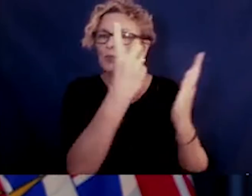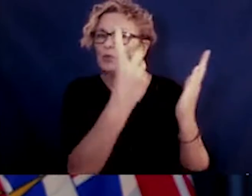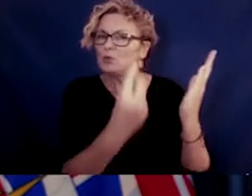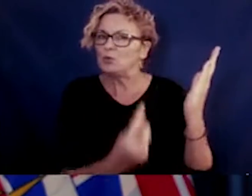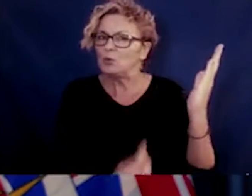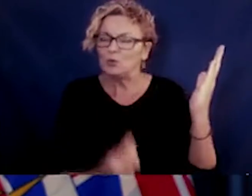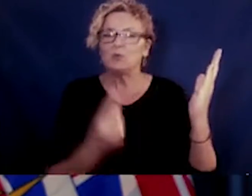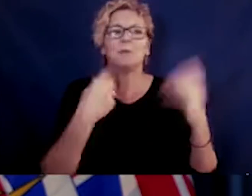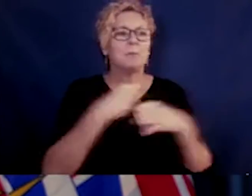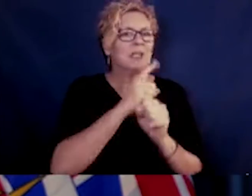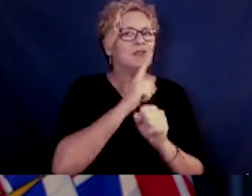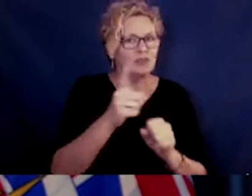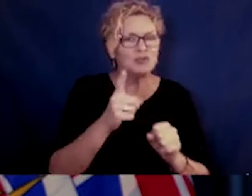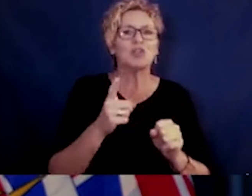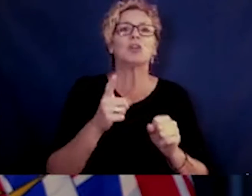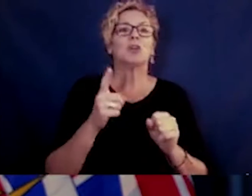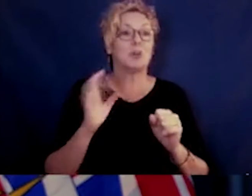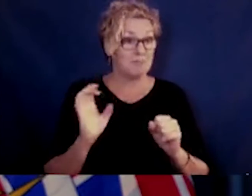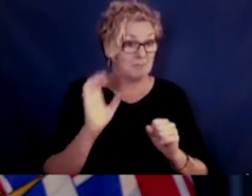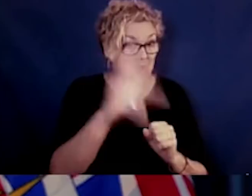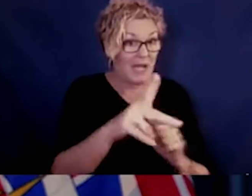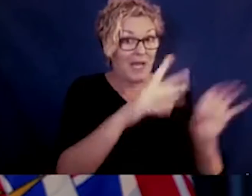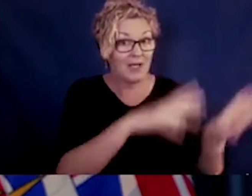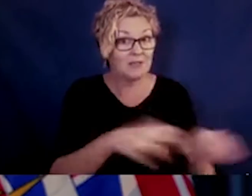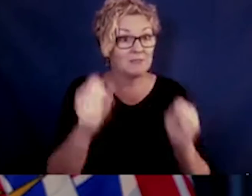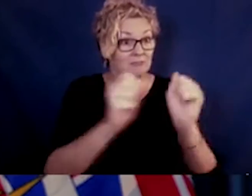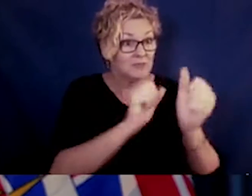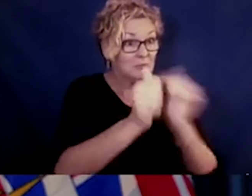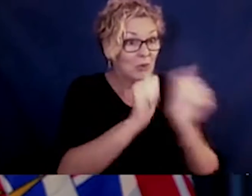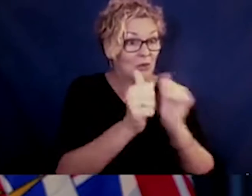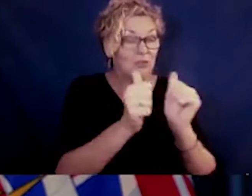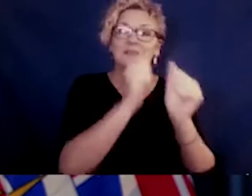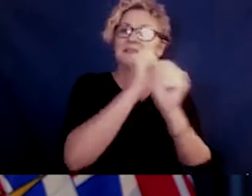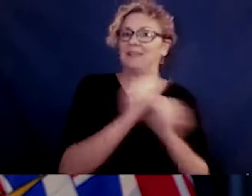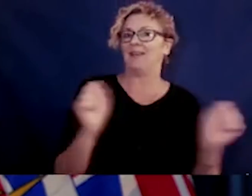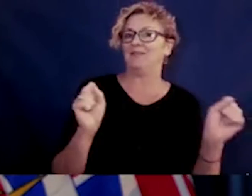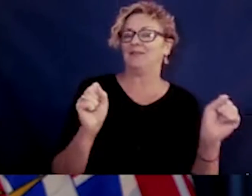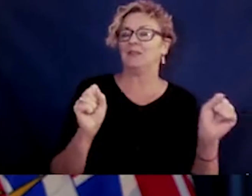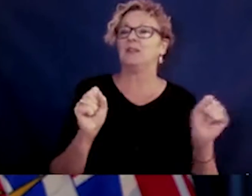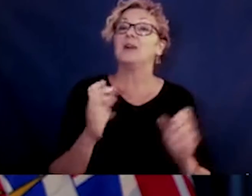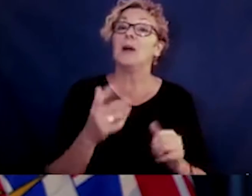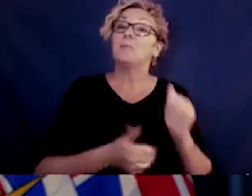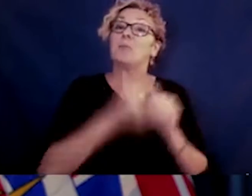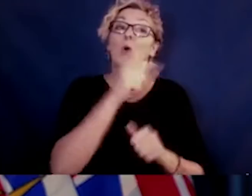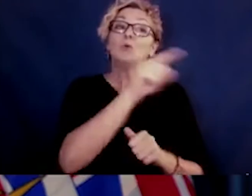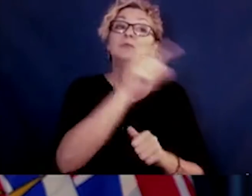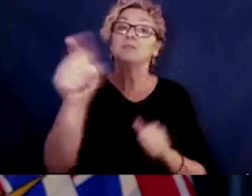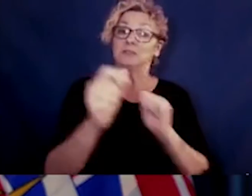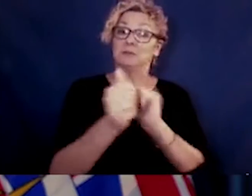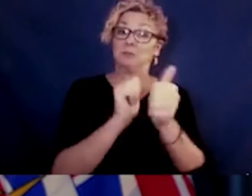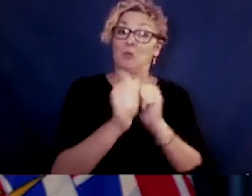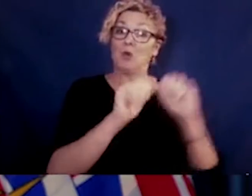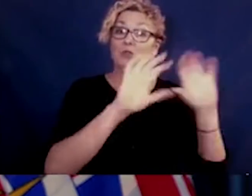That's why there are restrictions on spectators in arenas and on sidelines of games. And it's important for all of us to think